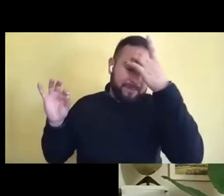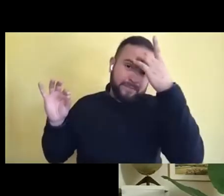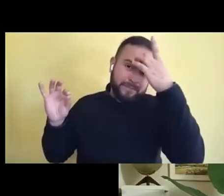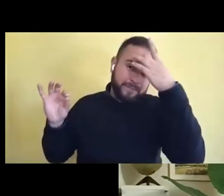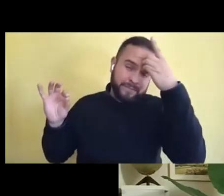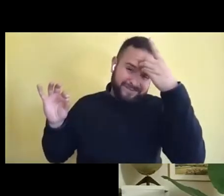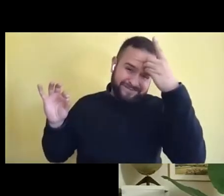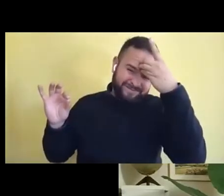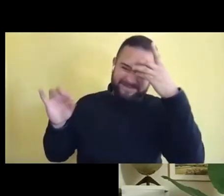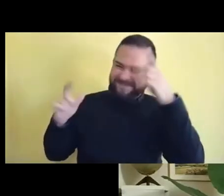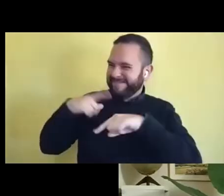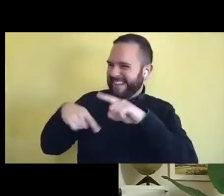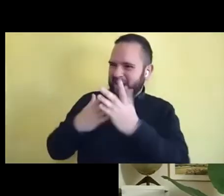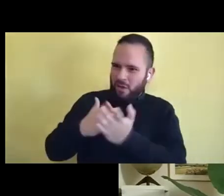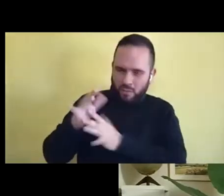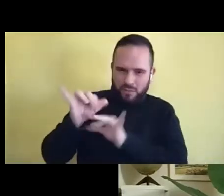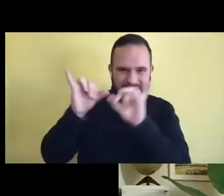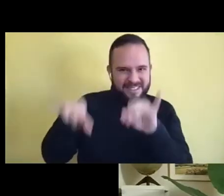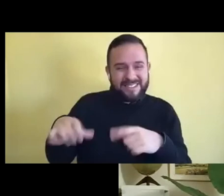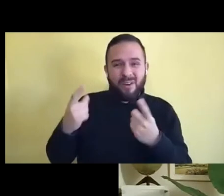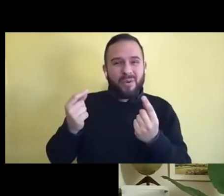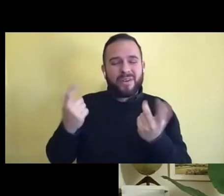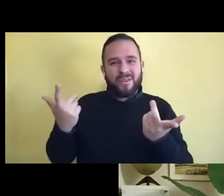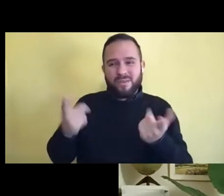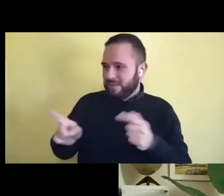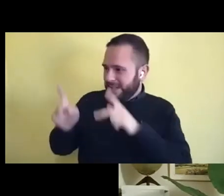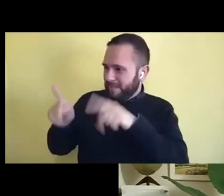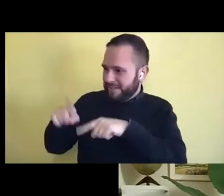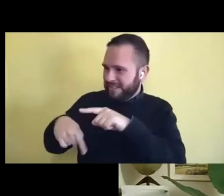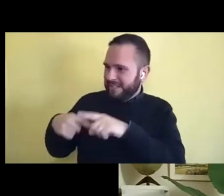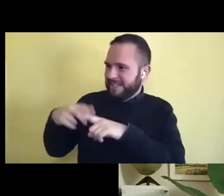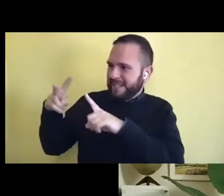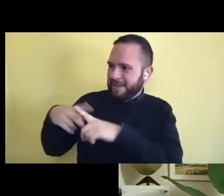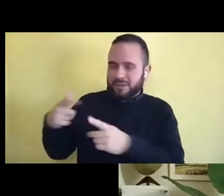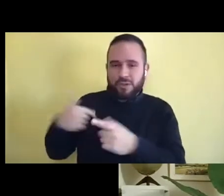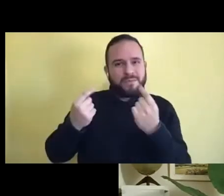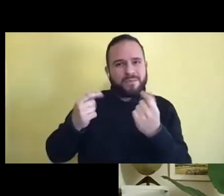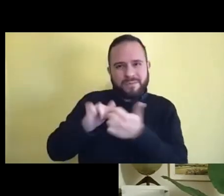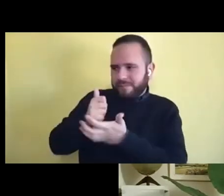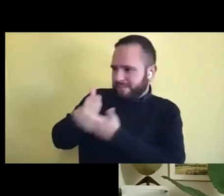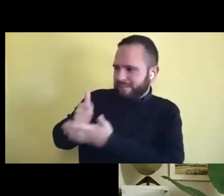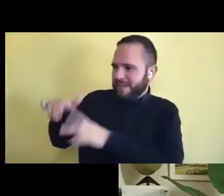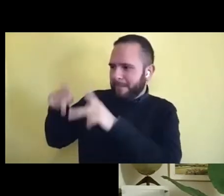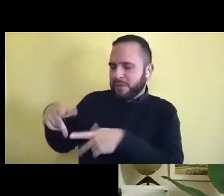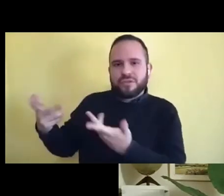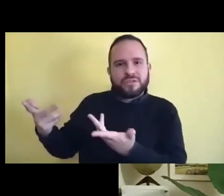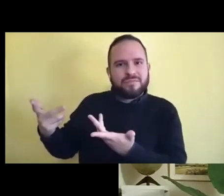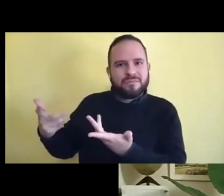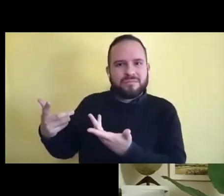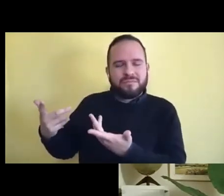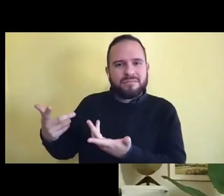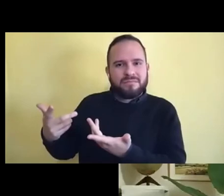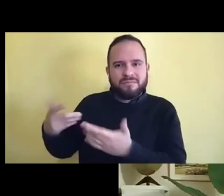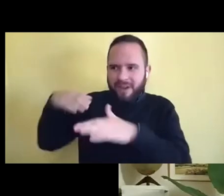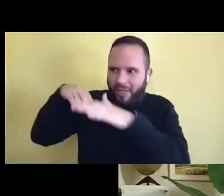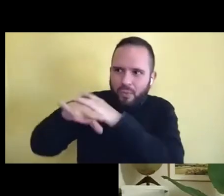person cannot get that application. What do I do? How do I help that person who I'm trying to get employed get through that system? What are